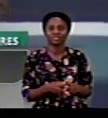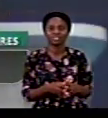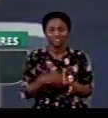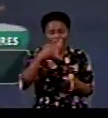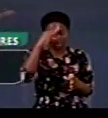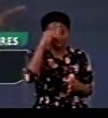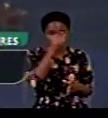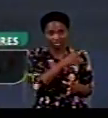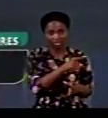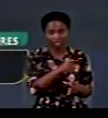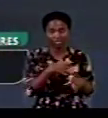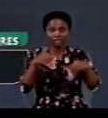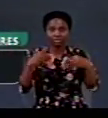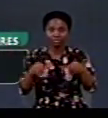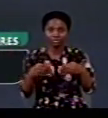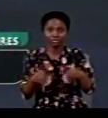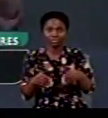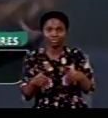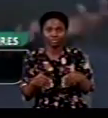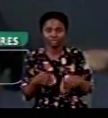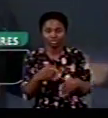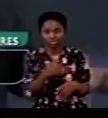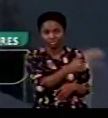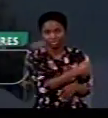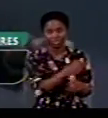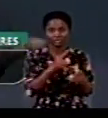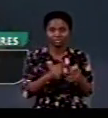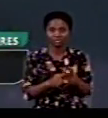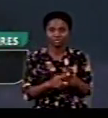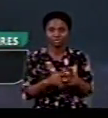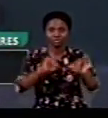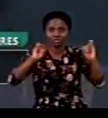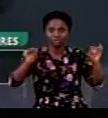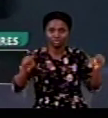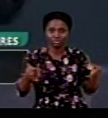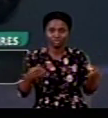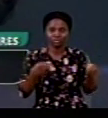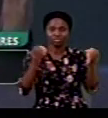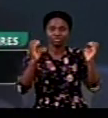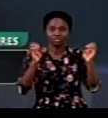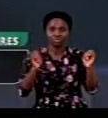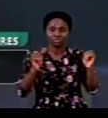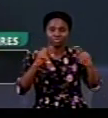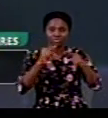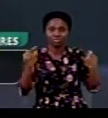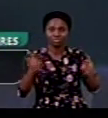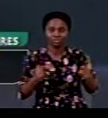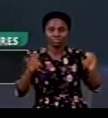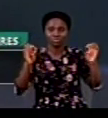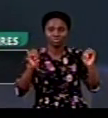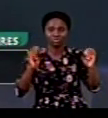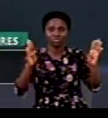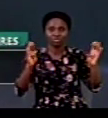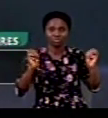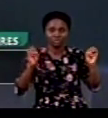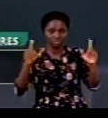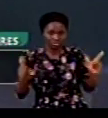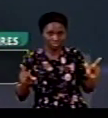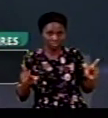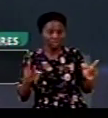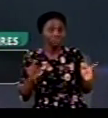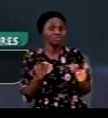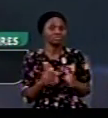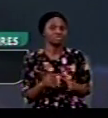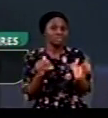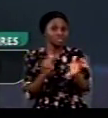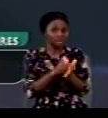sold himself, all the good things in him, he has sold unto Jezebel. There are some things you need